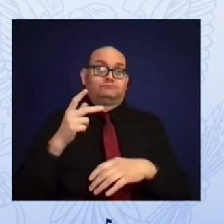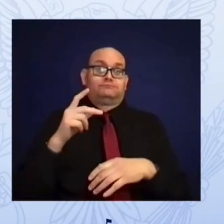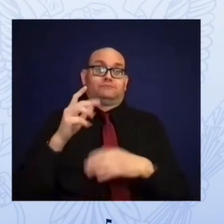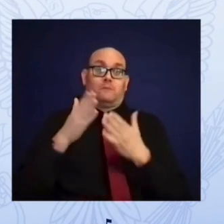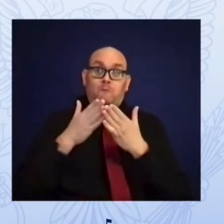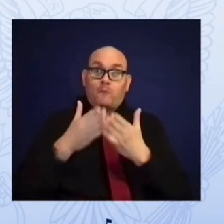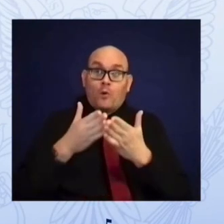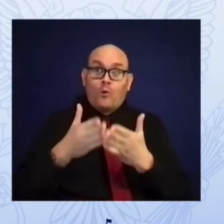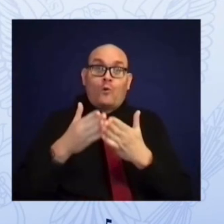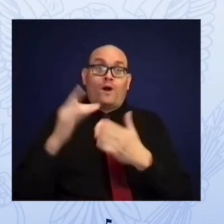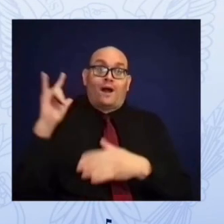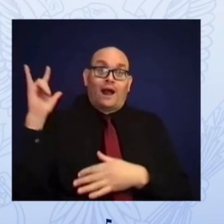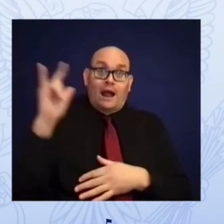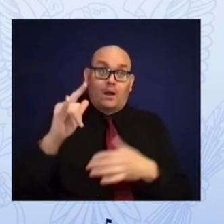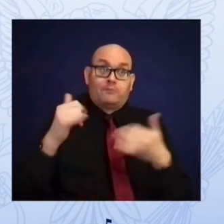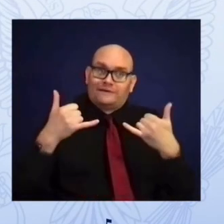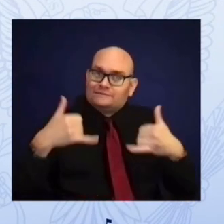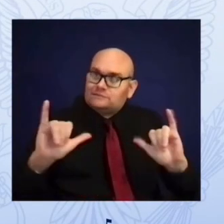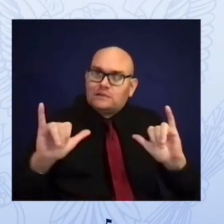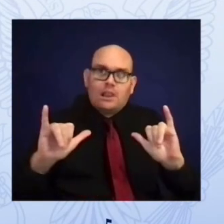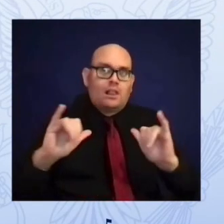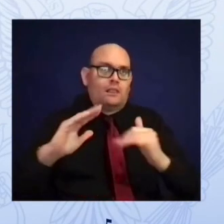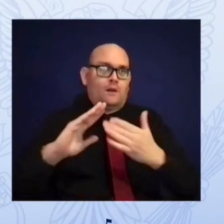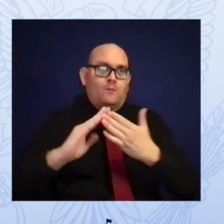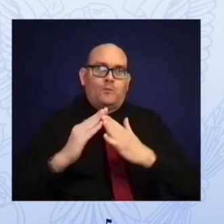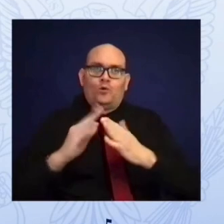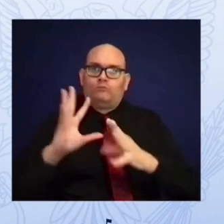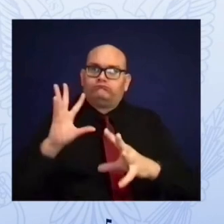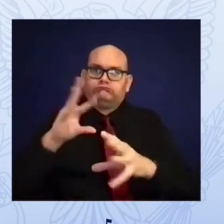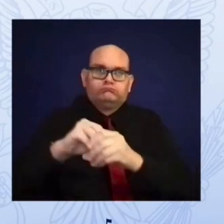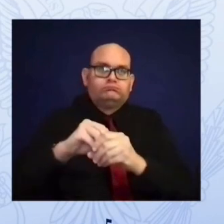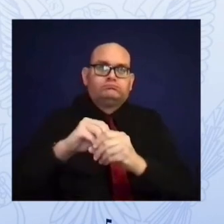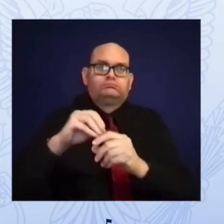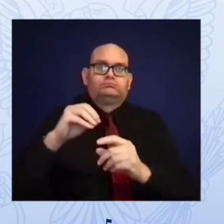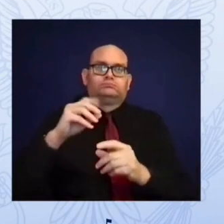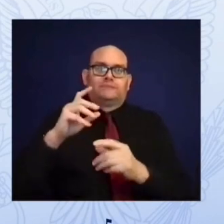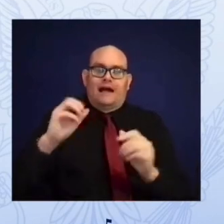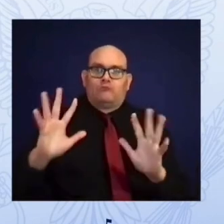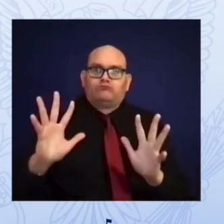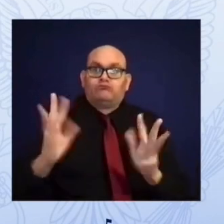world. Congratulations to the Kuskokwim Consortium Library.